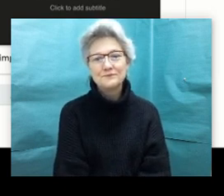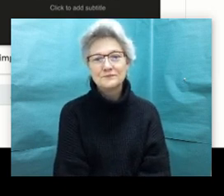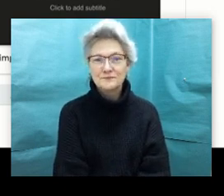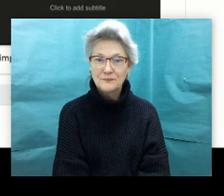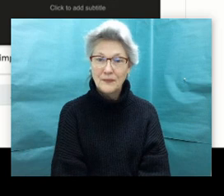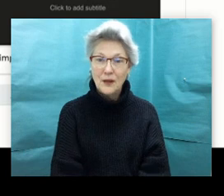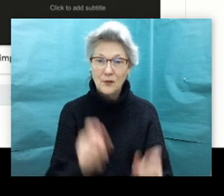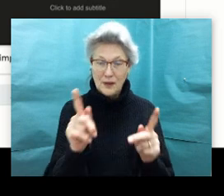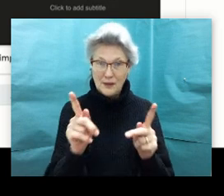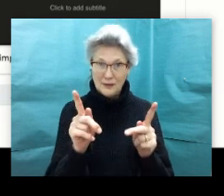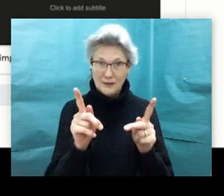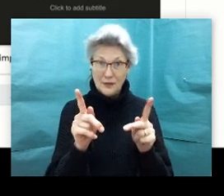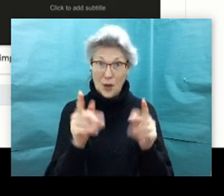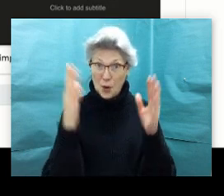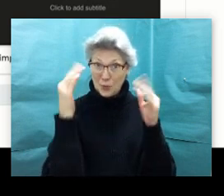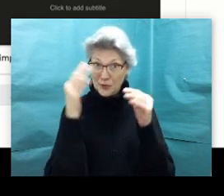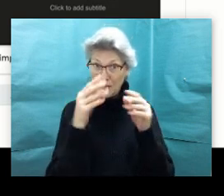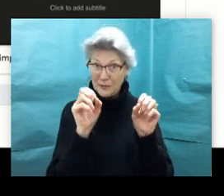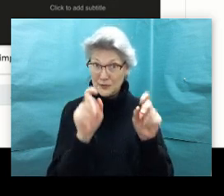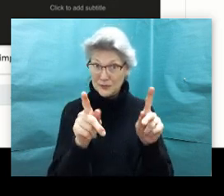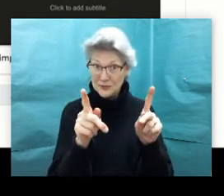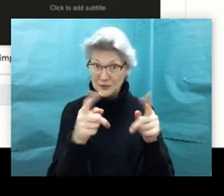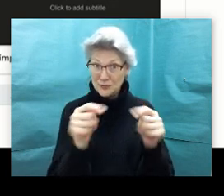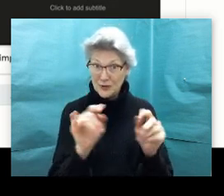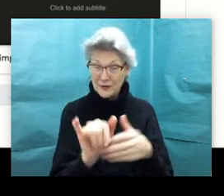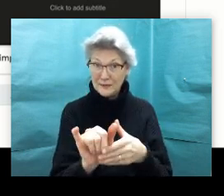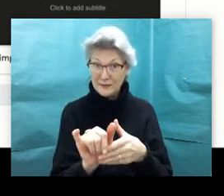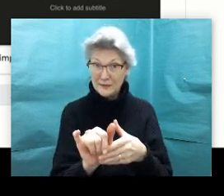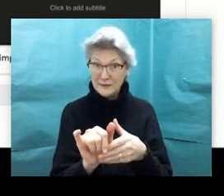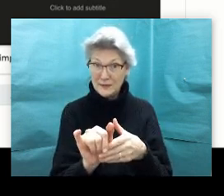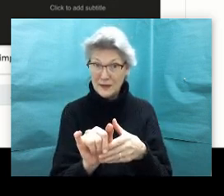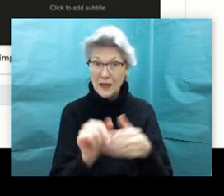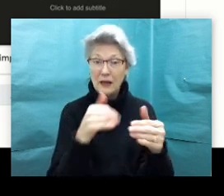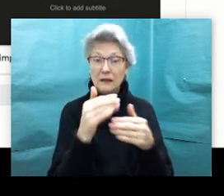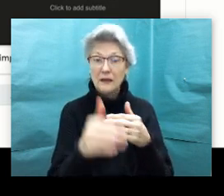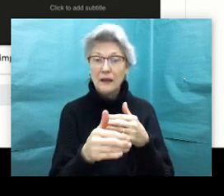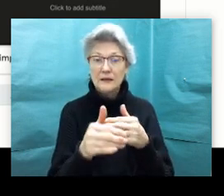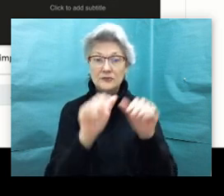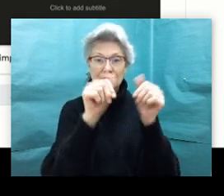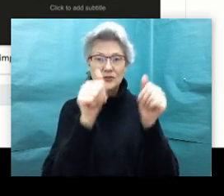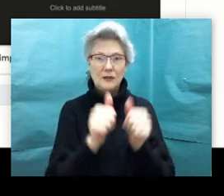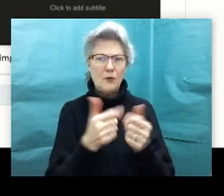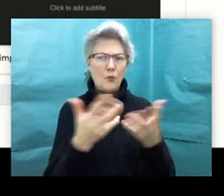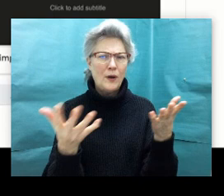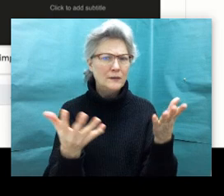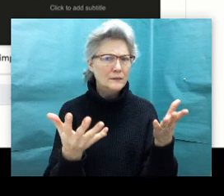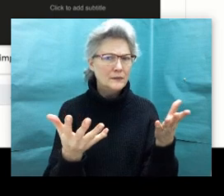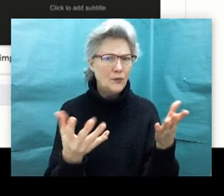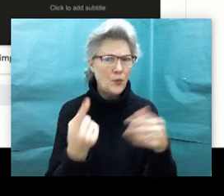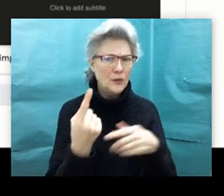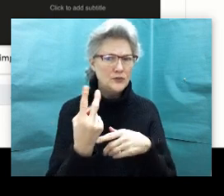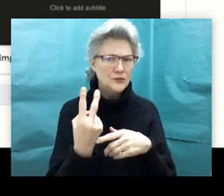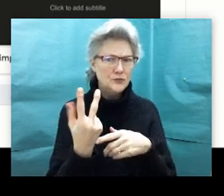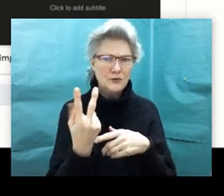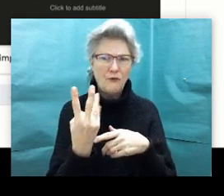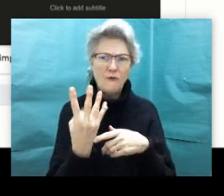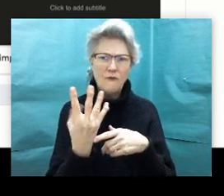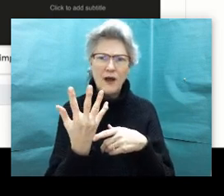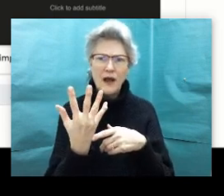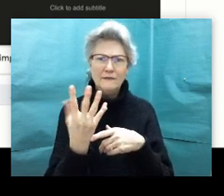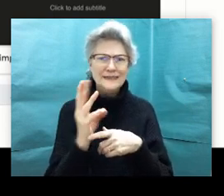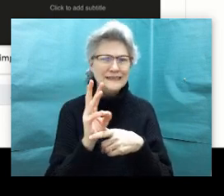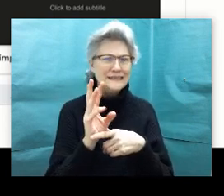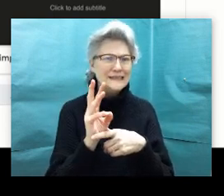All right, so hopefully you got a chance to give that a try. So our next figure, what is it? Well, it's 1, 2, 3, 4, 5.